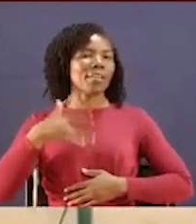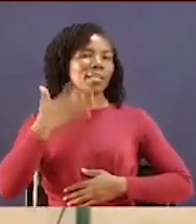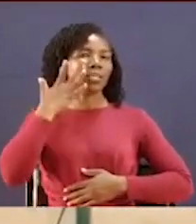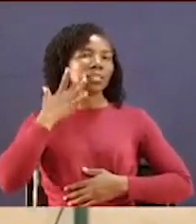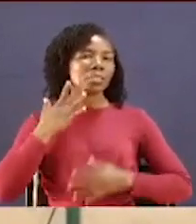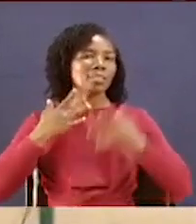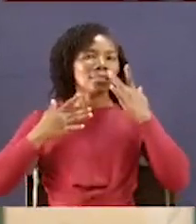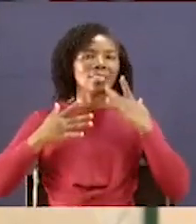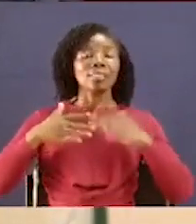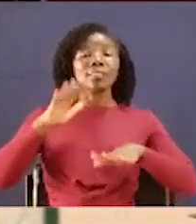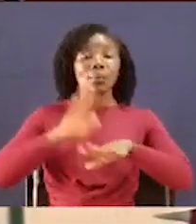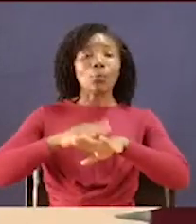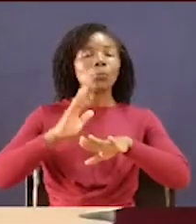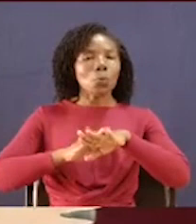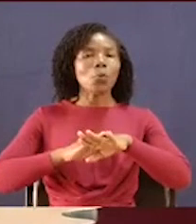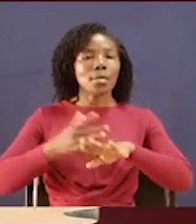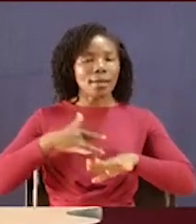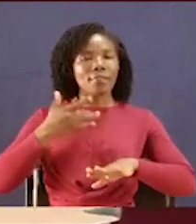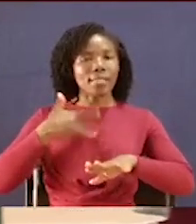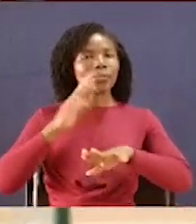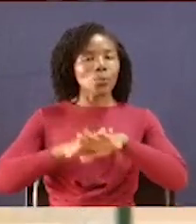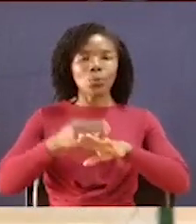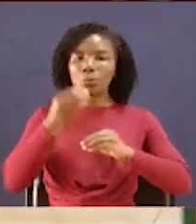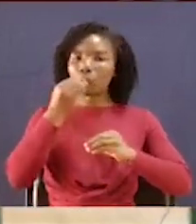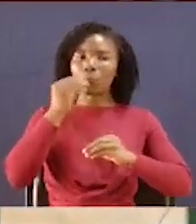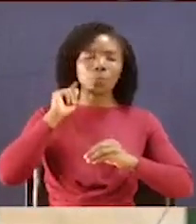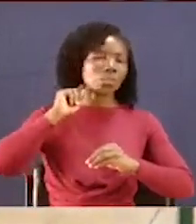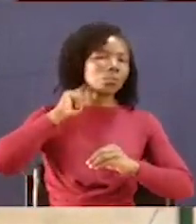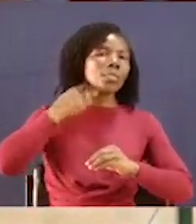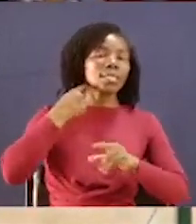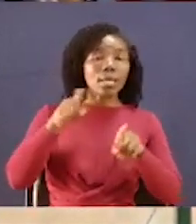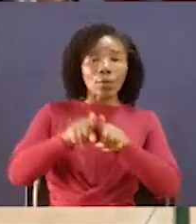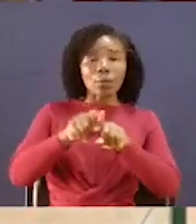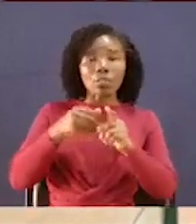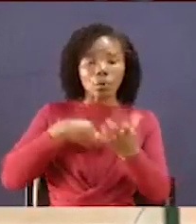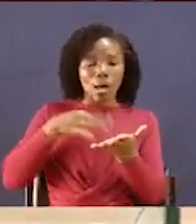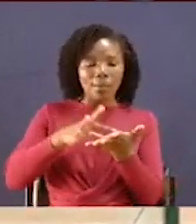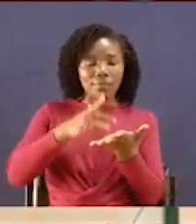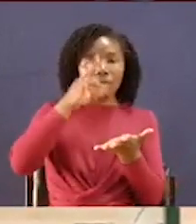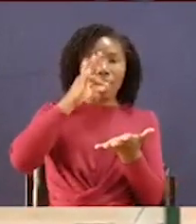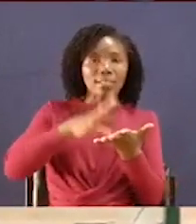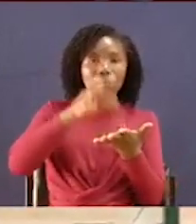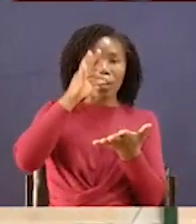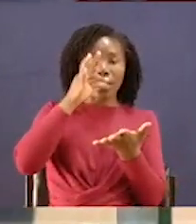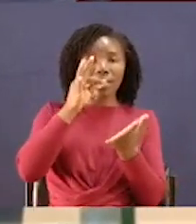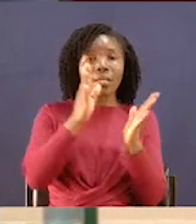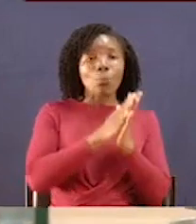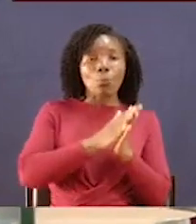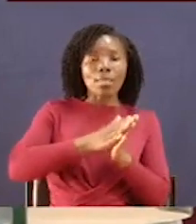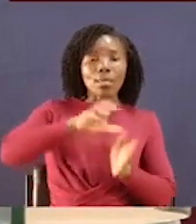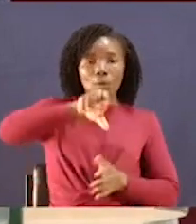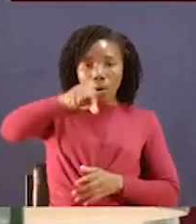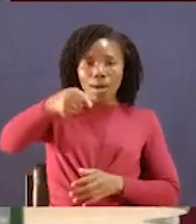it, and it's juicy. Yeah, and you have your fries. We also added some ugali there. I want you to imagine the